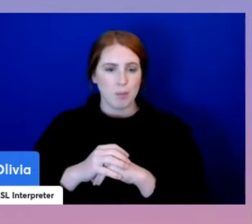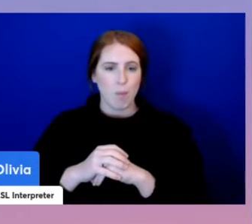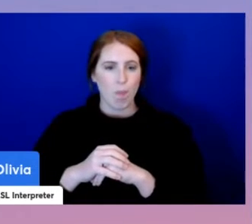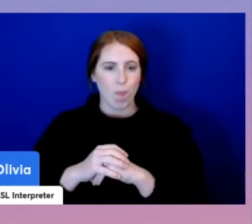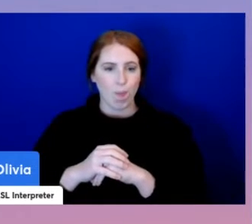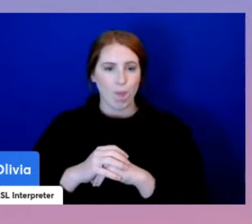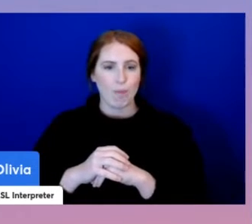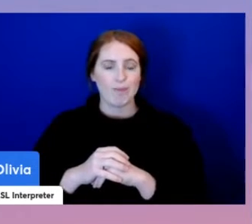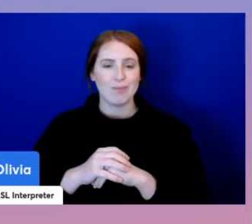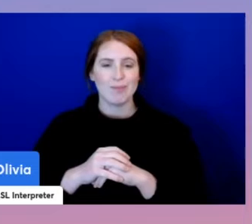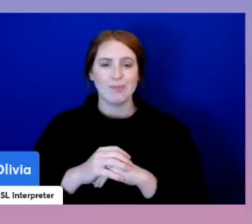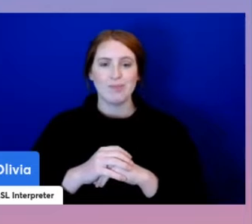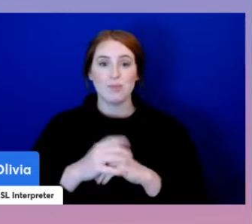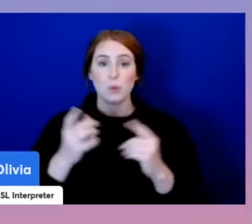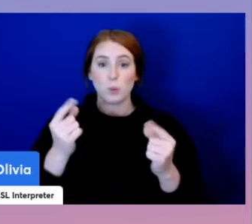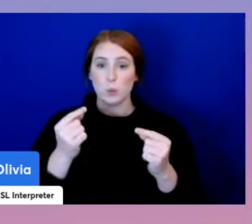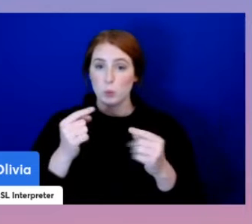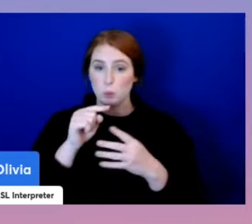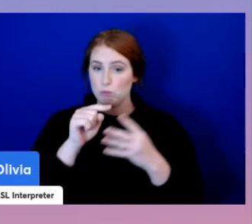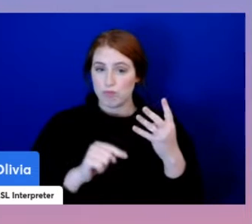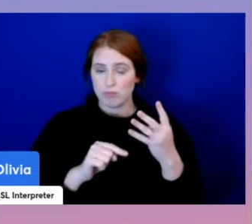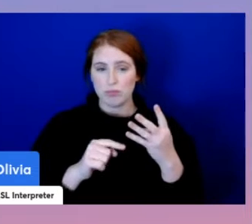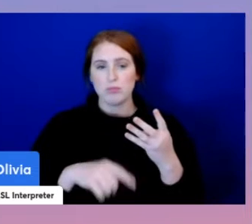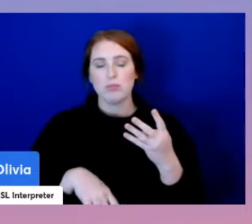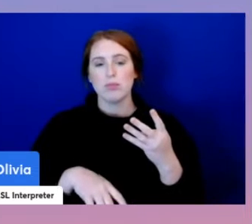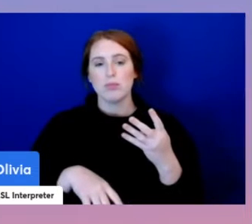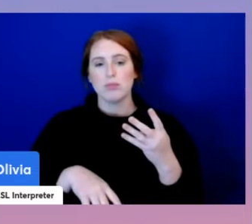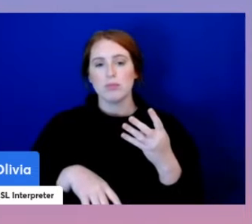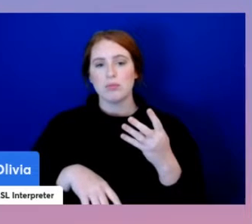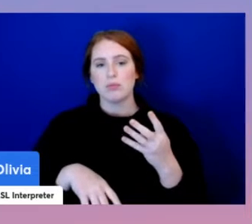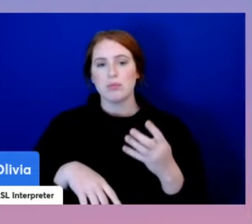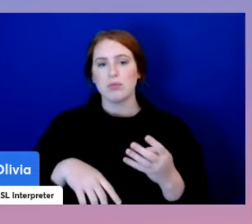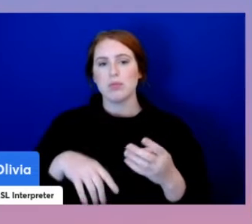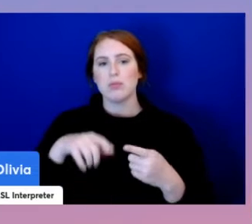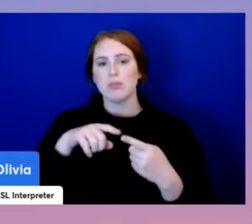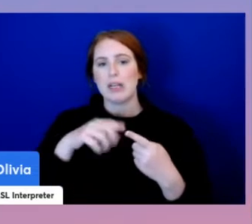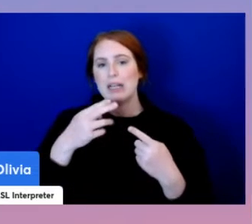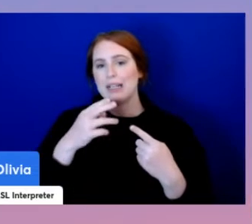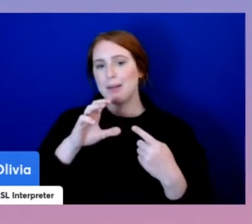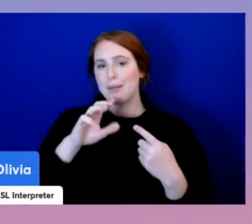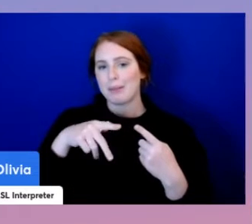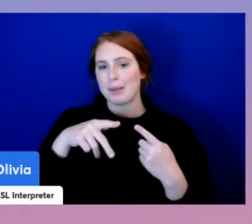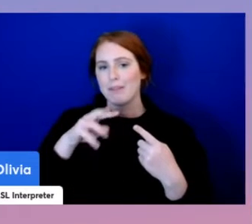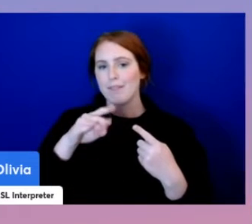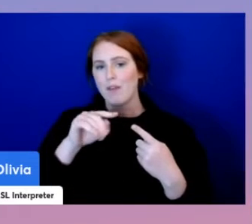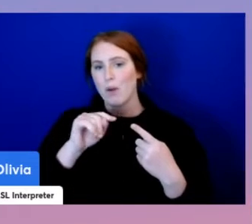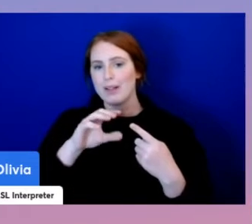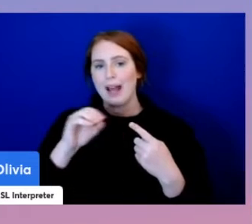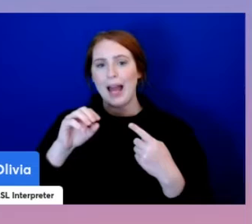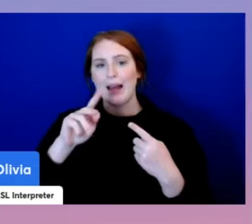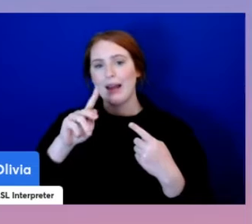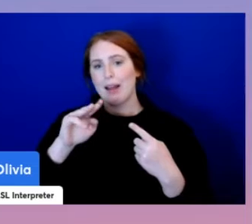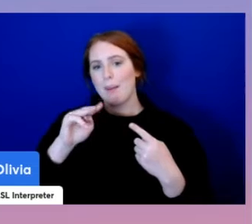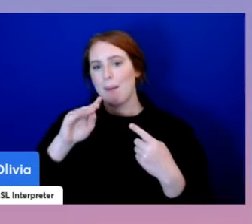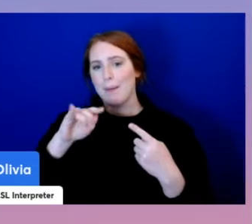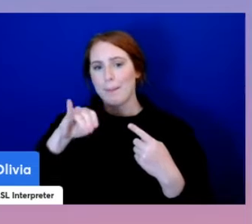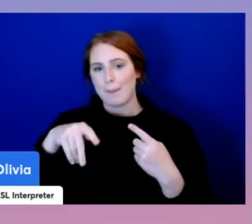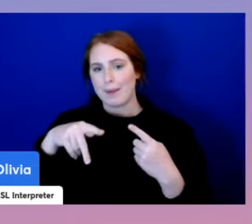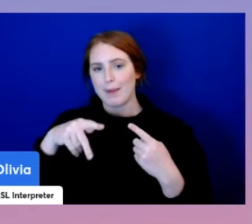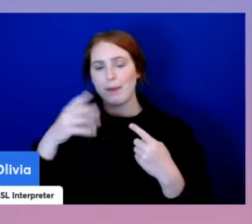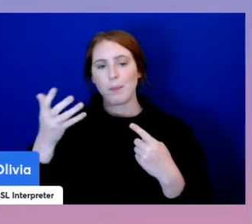My agenda. What is the HCP Vault and KMIP? What